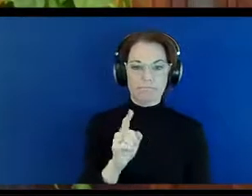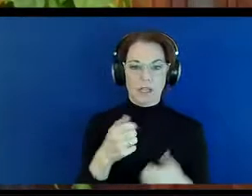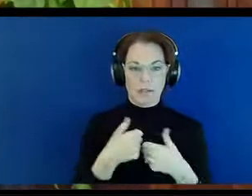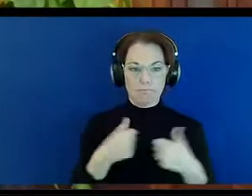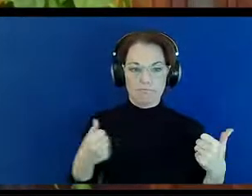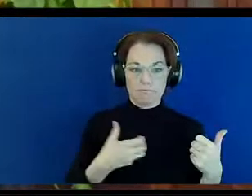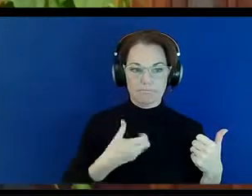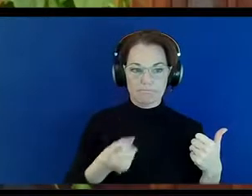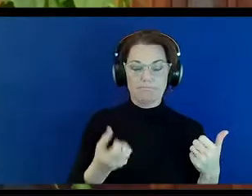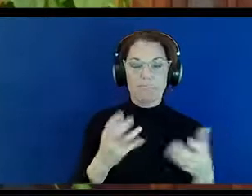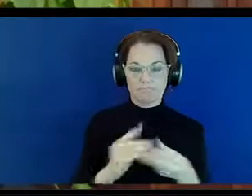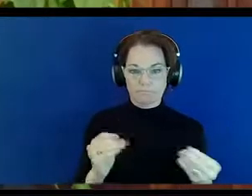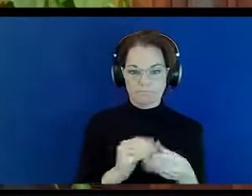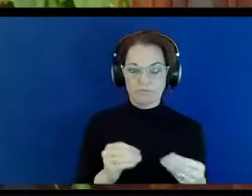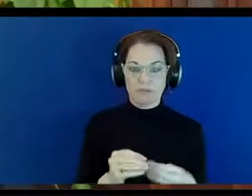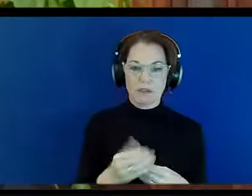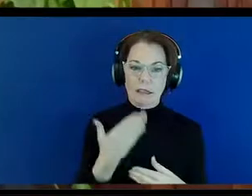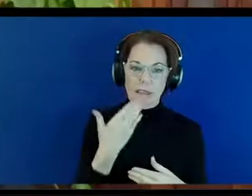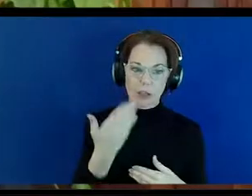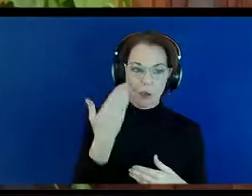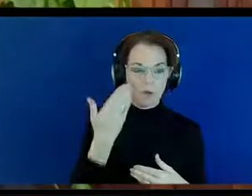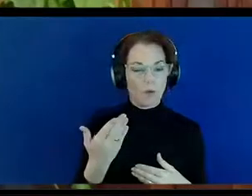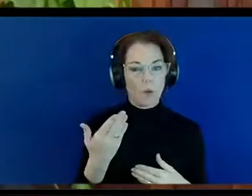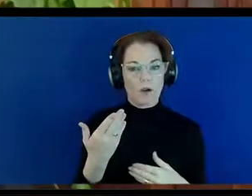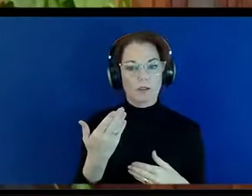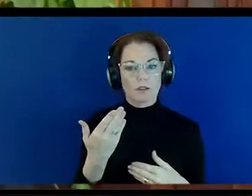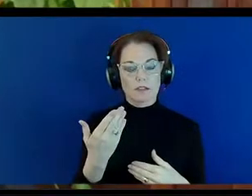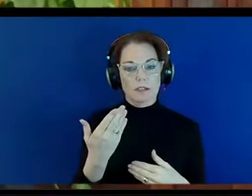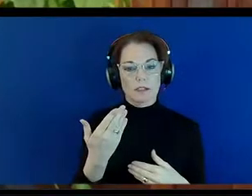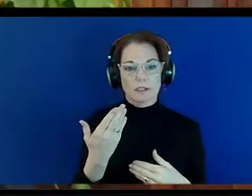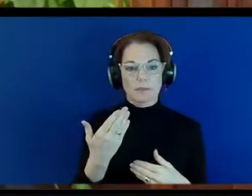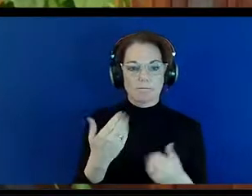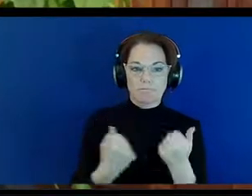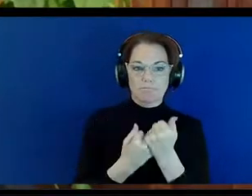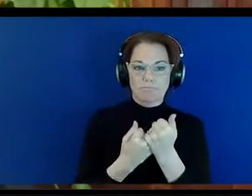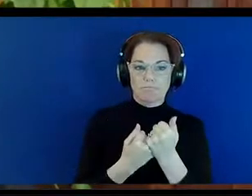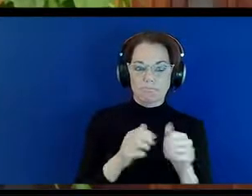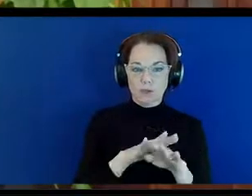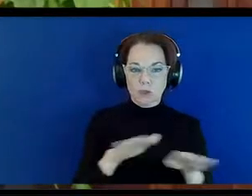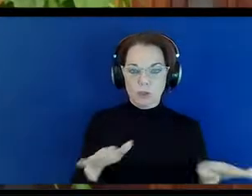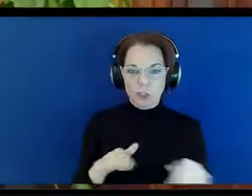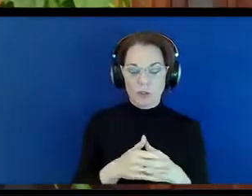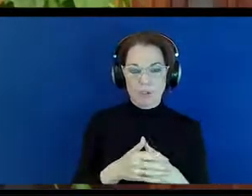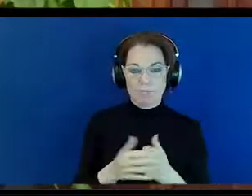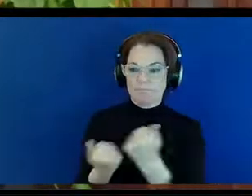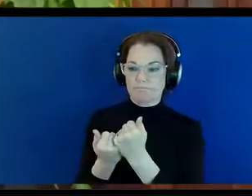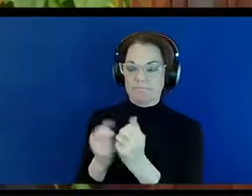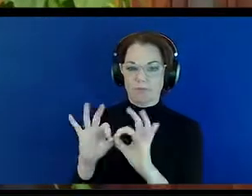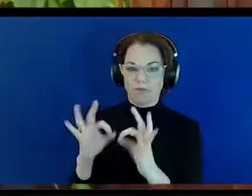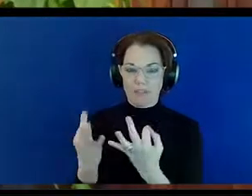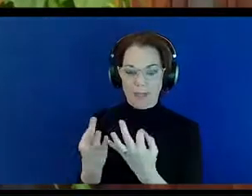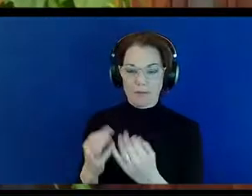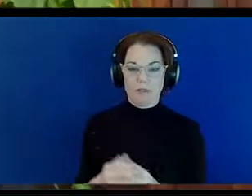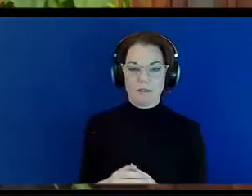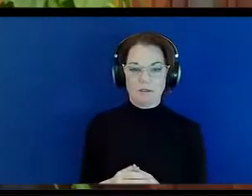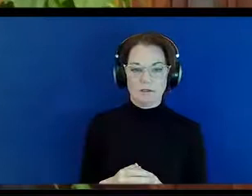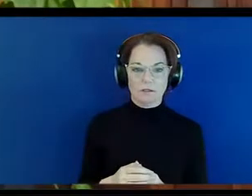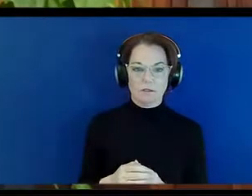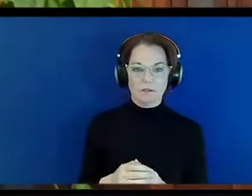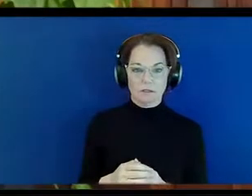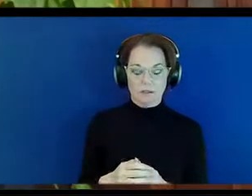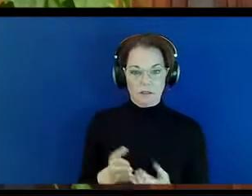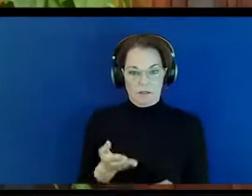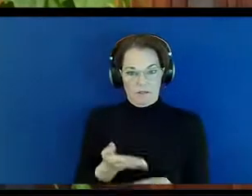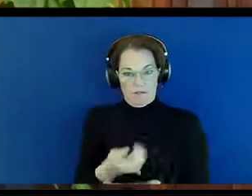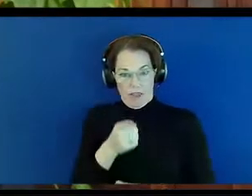other days, to stand up for other children and to stand up for families. The fact that you're willing